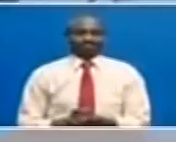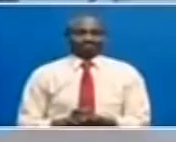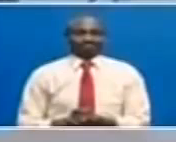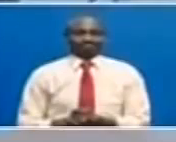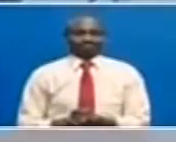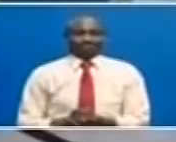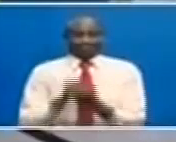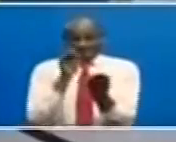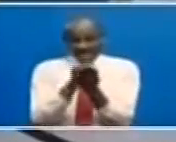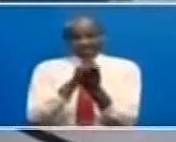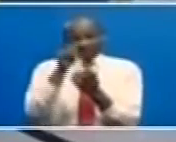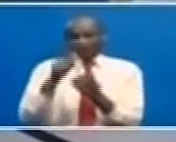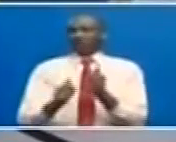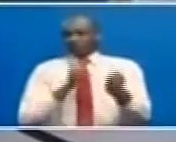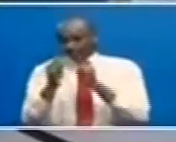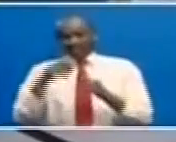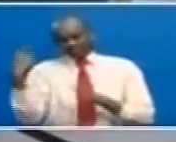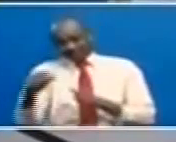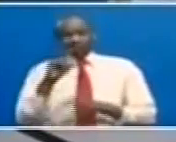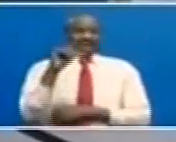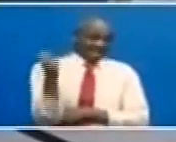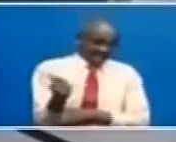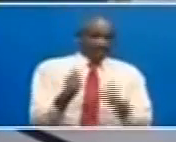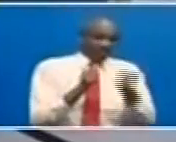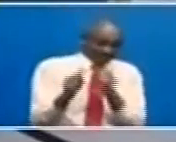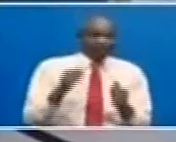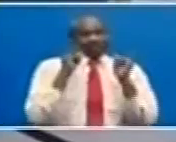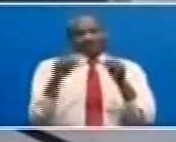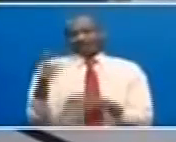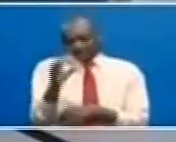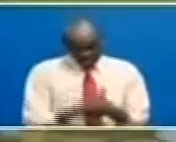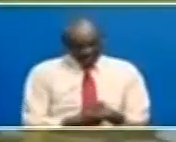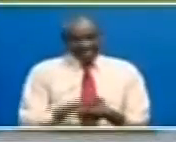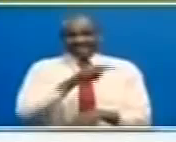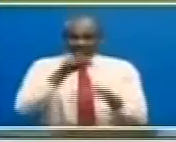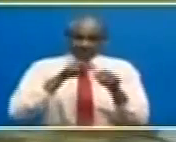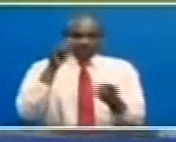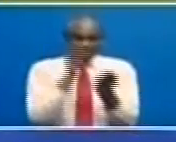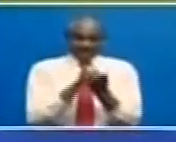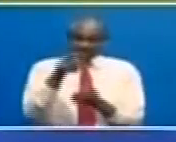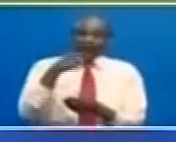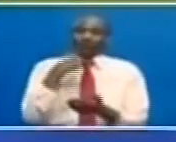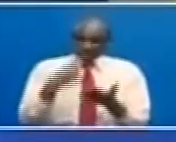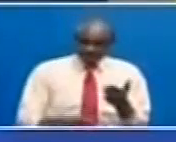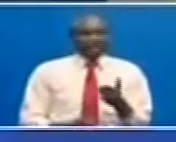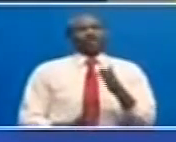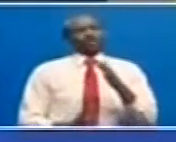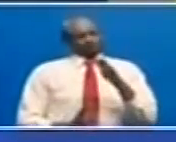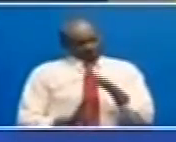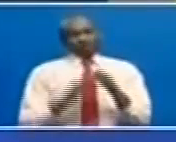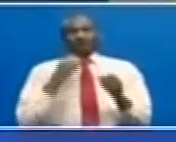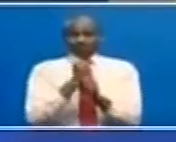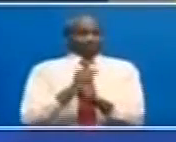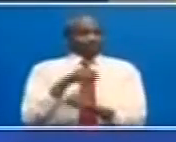As banks rush to outpace each other in the battle for new customers, National Bank is keen on joining the league of top performing